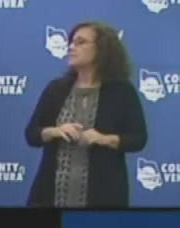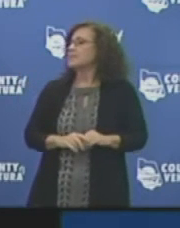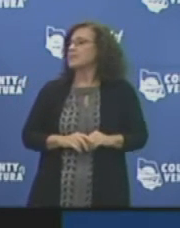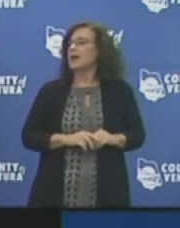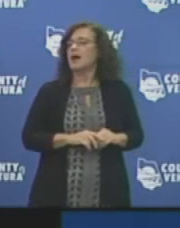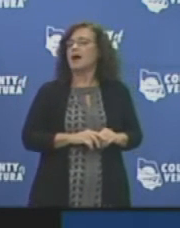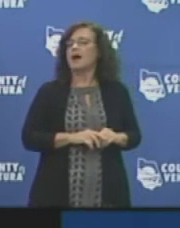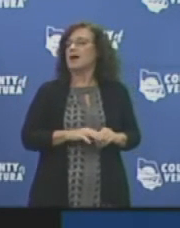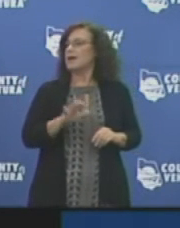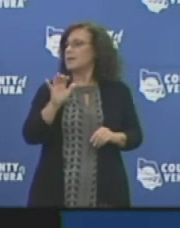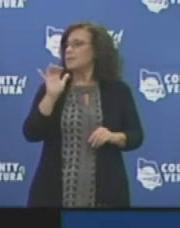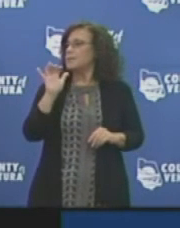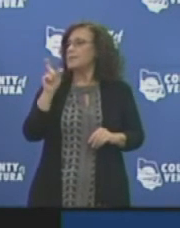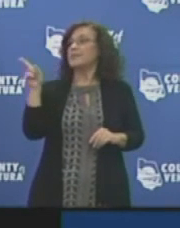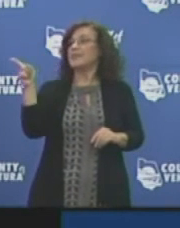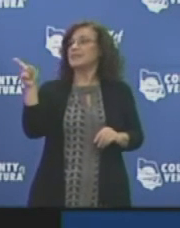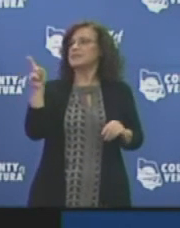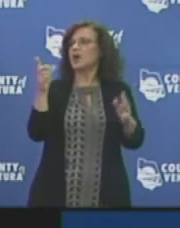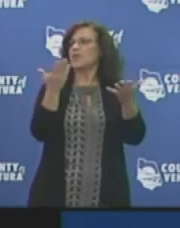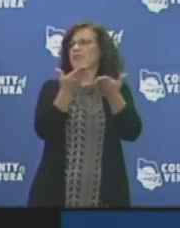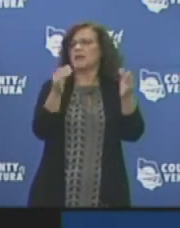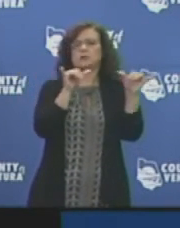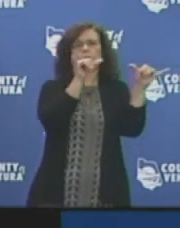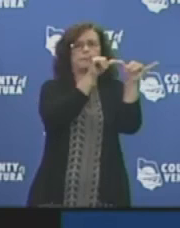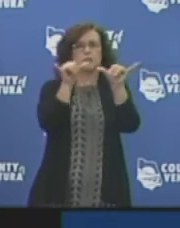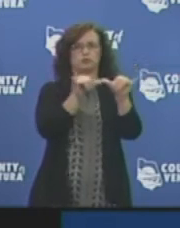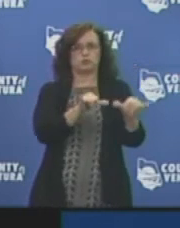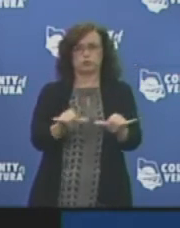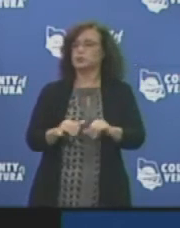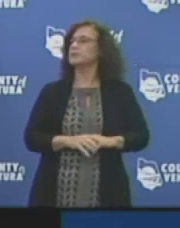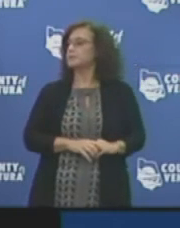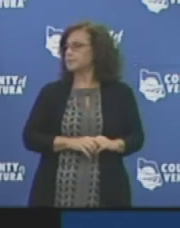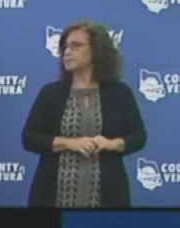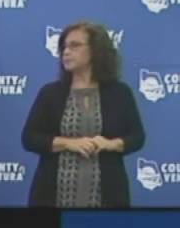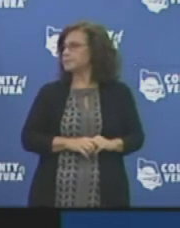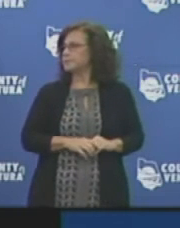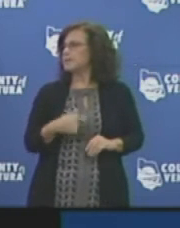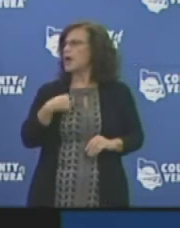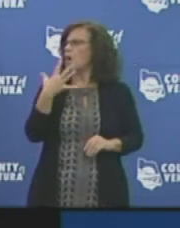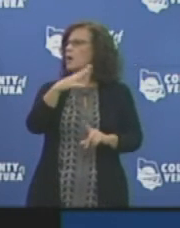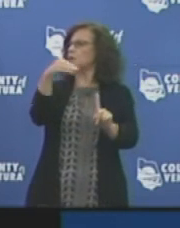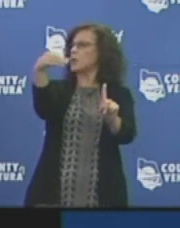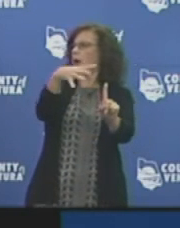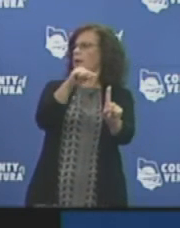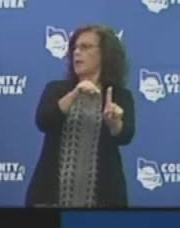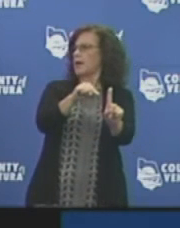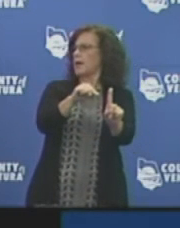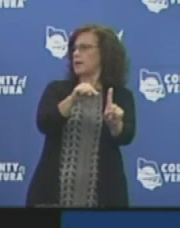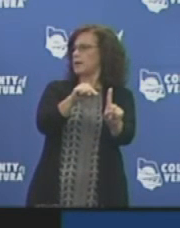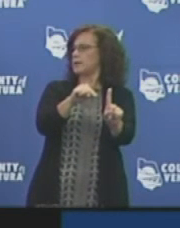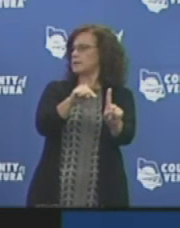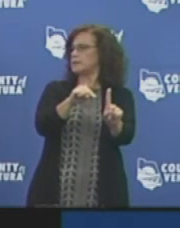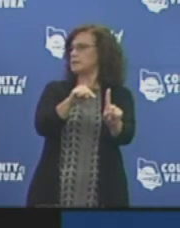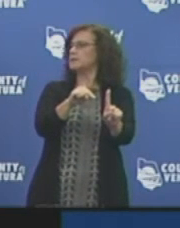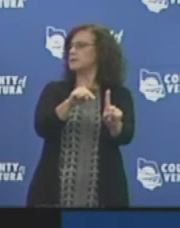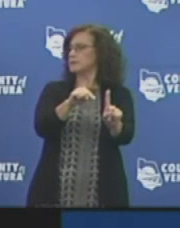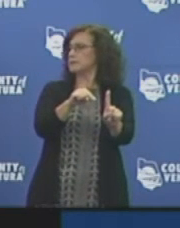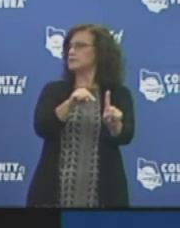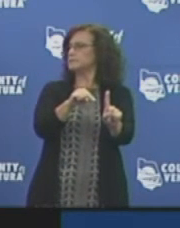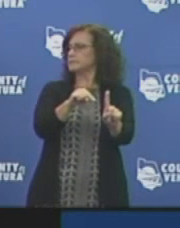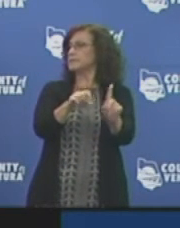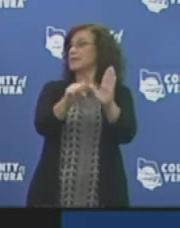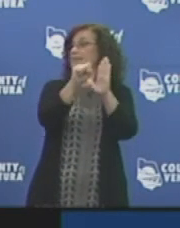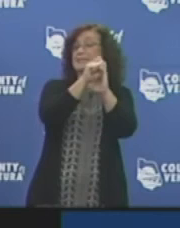So these are the metrics that we measure, and you've seen them before. I'm going to highlight the one down the bottom left. The